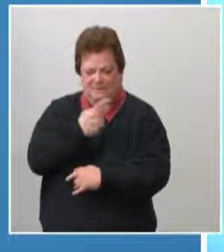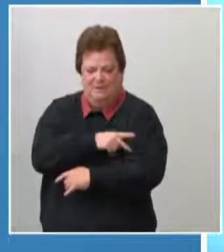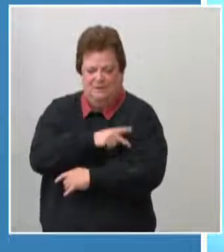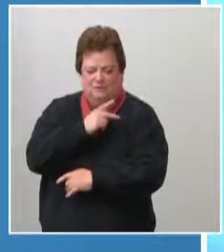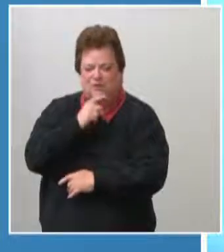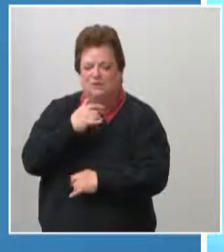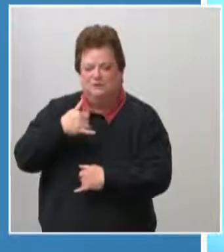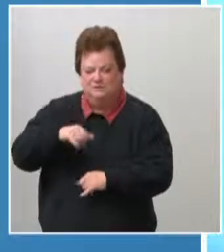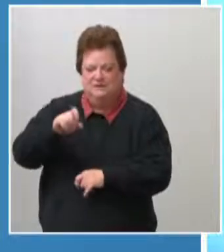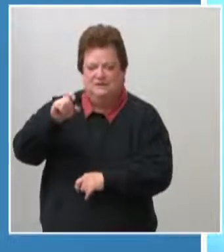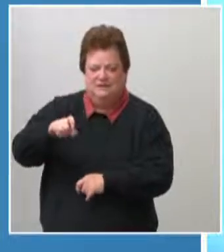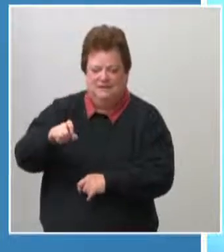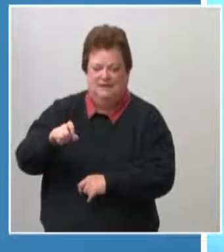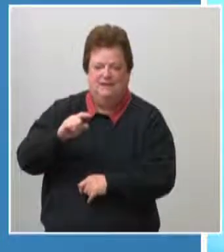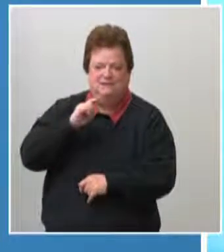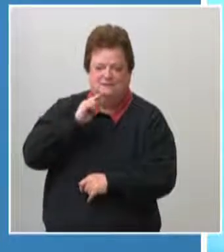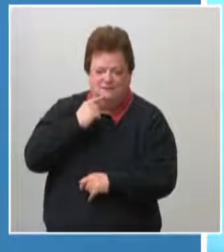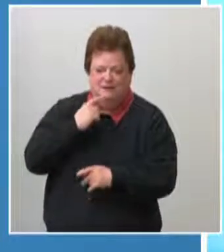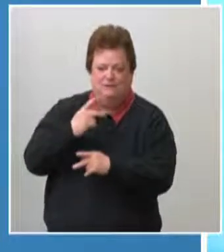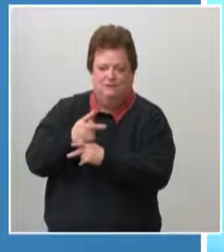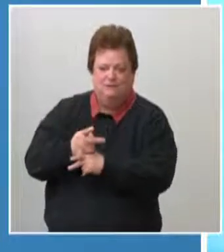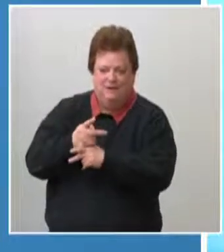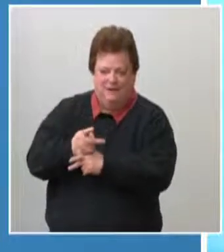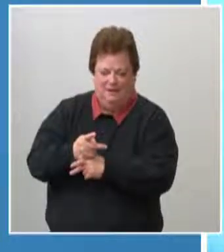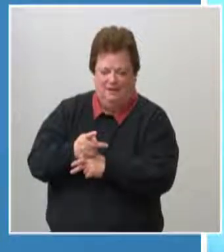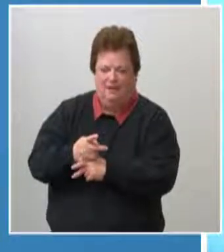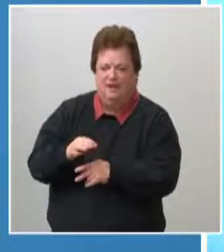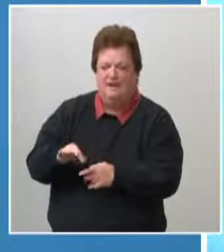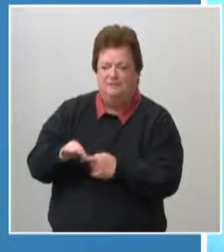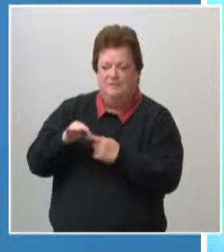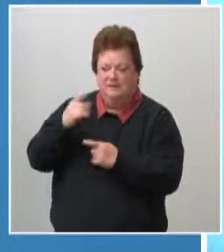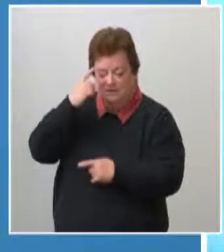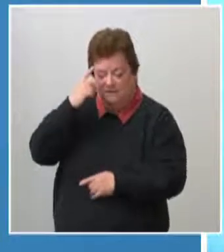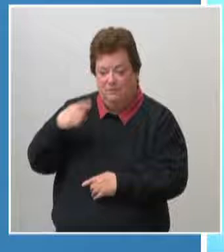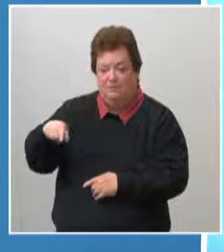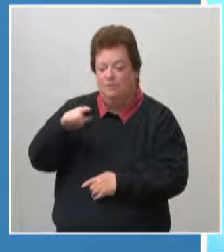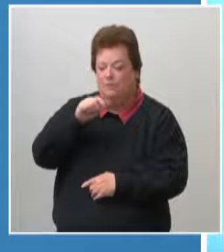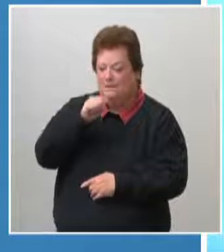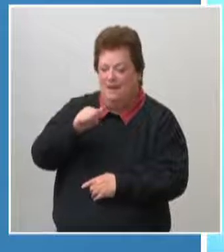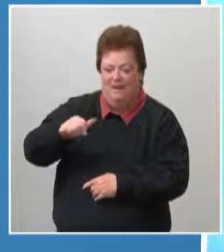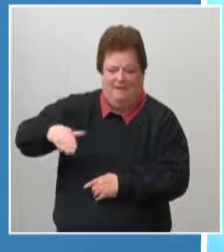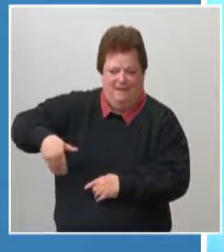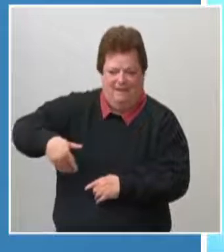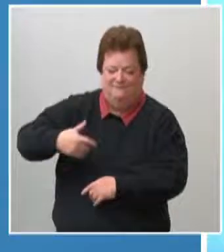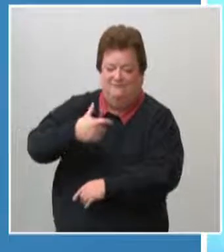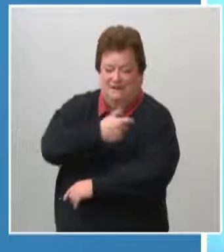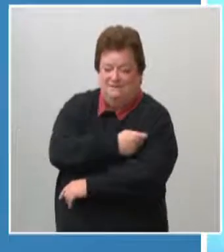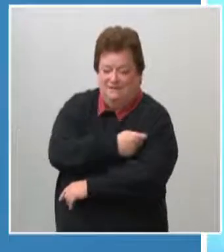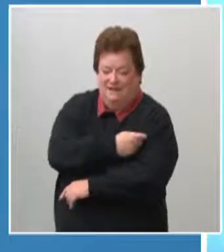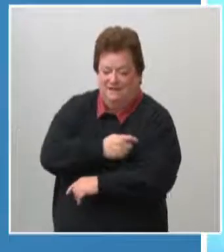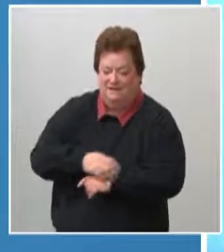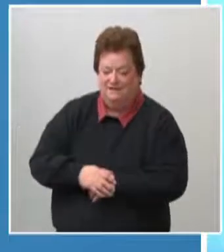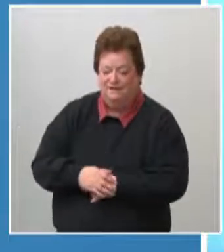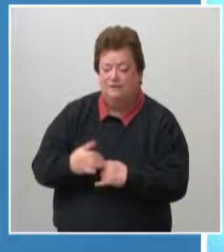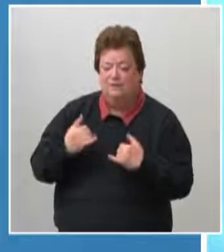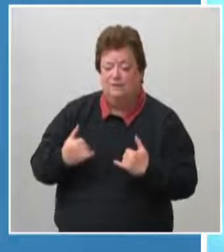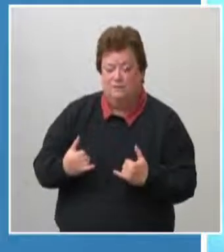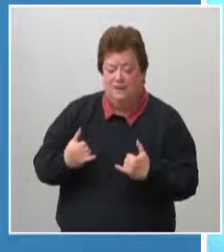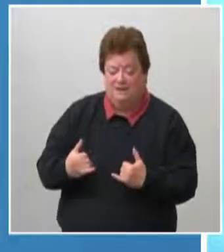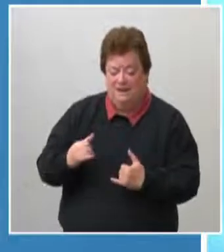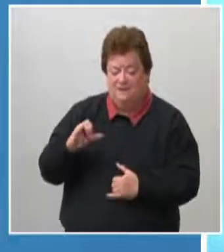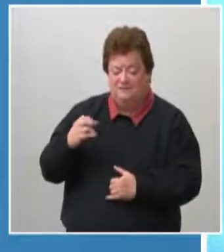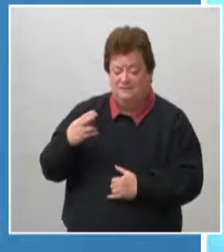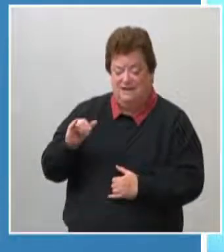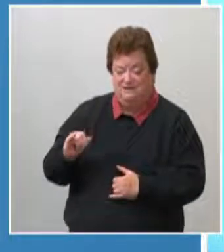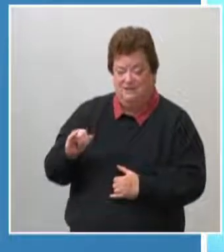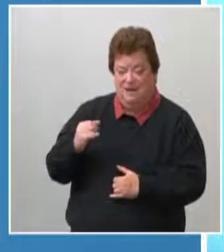critical care, especially those who are not vaccinated. Right now at CHI Health St. Elizabeth, we